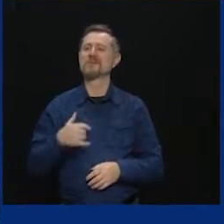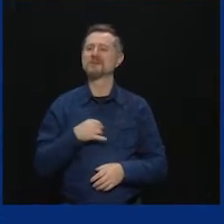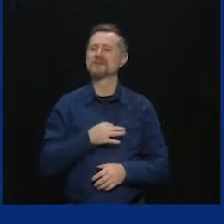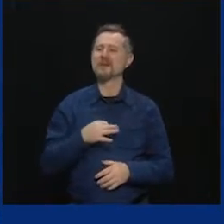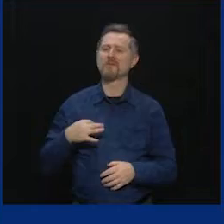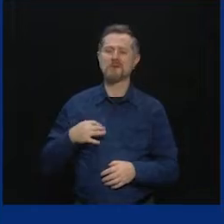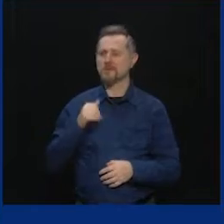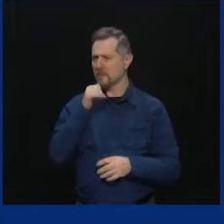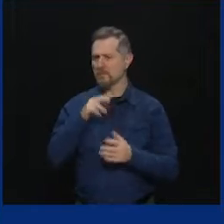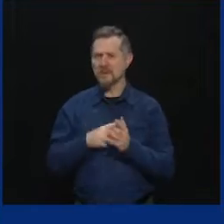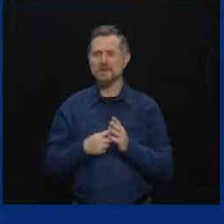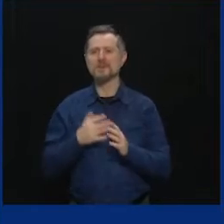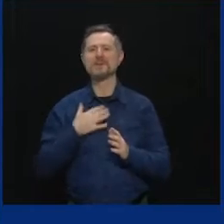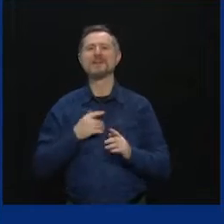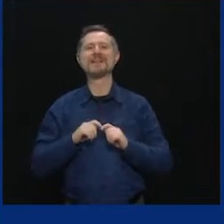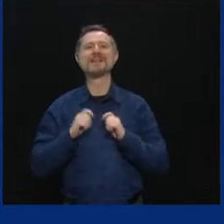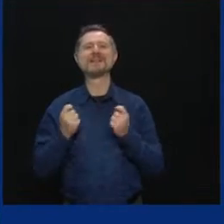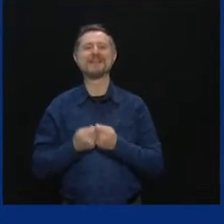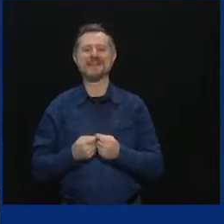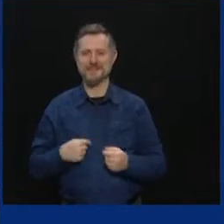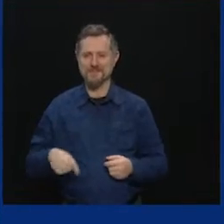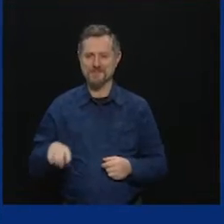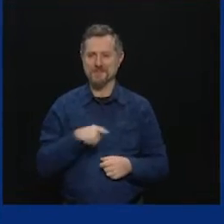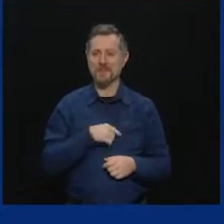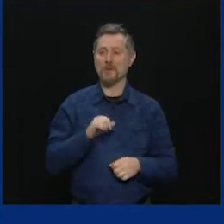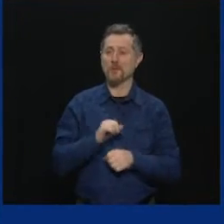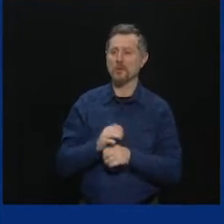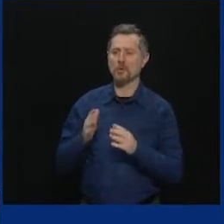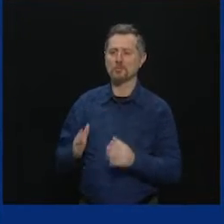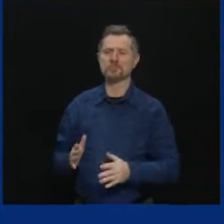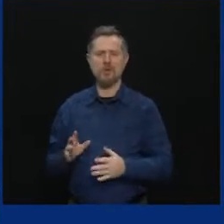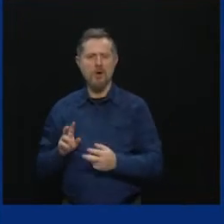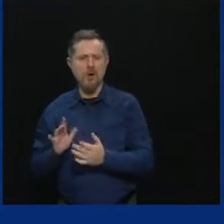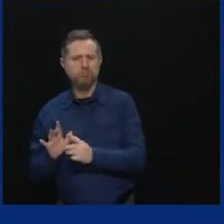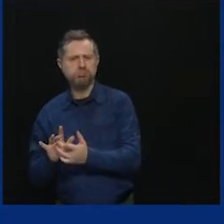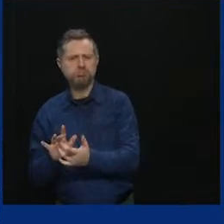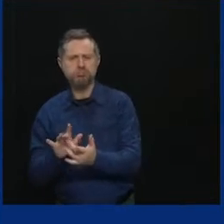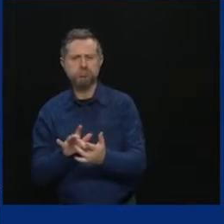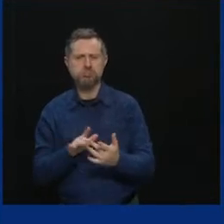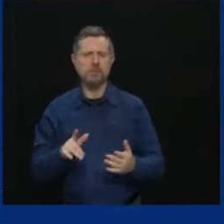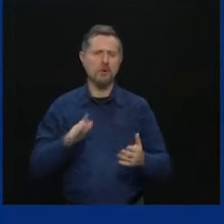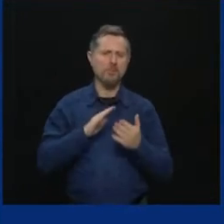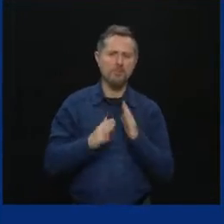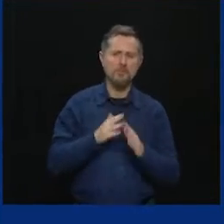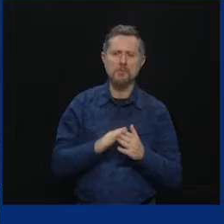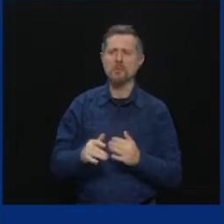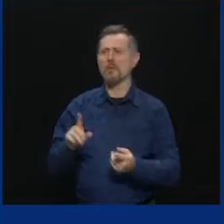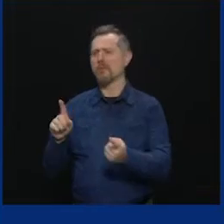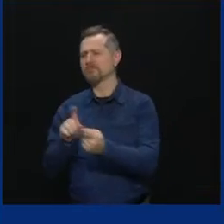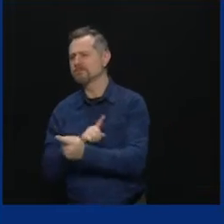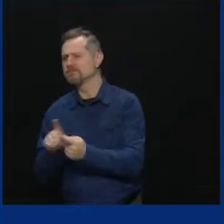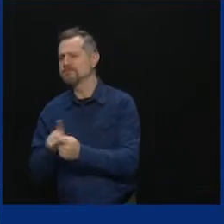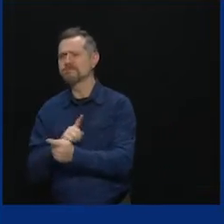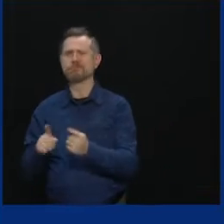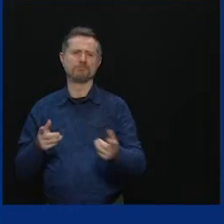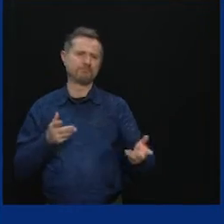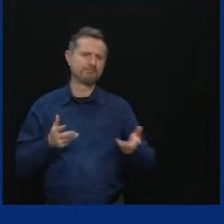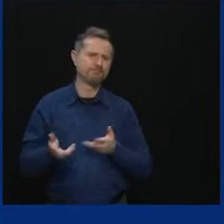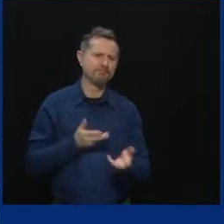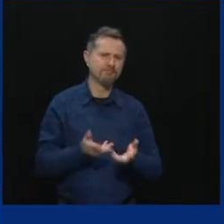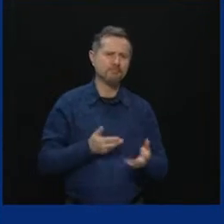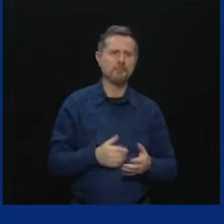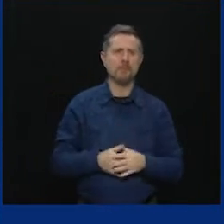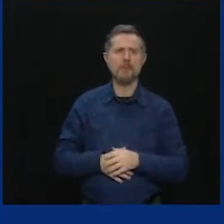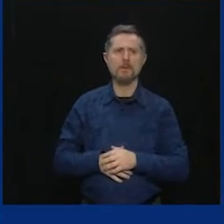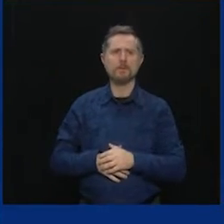but we have a team of outreach workers that are actually the boots on the ground that everyone is talking about. We're going